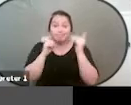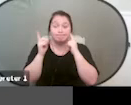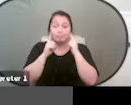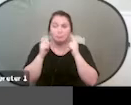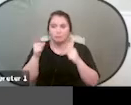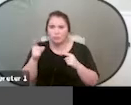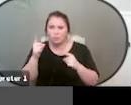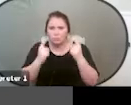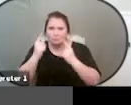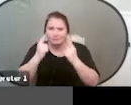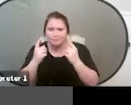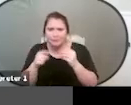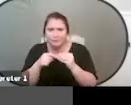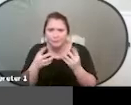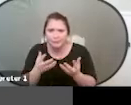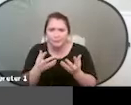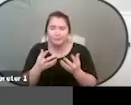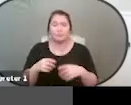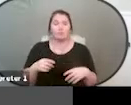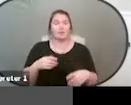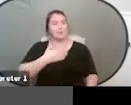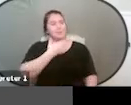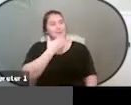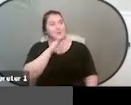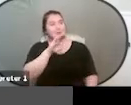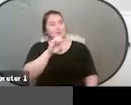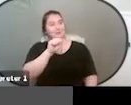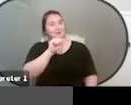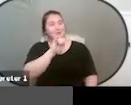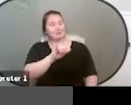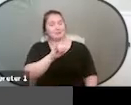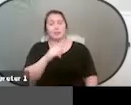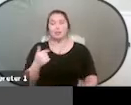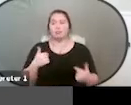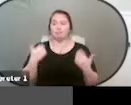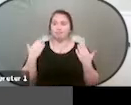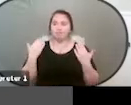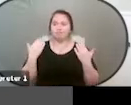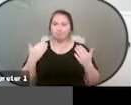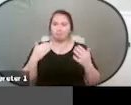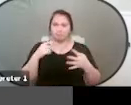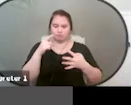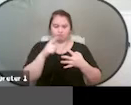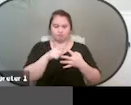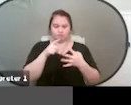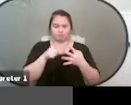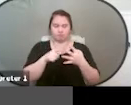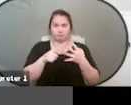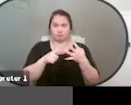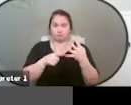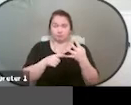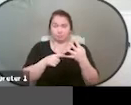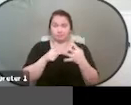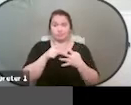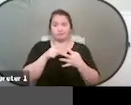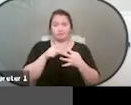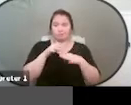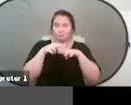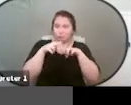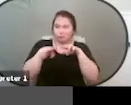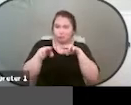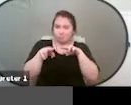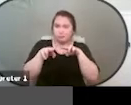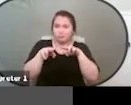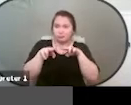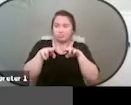minds. All right, thanks, Casey. All right, so I'm gonna try to go through these pretty briefly here,